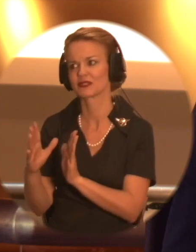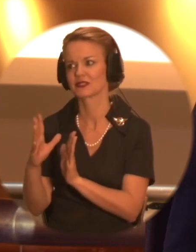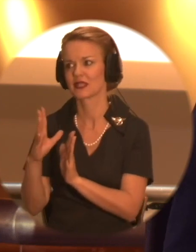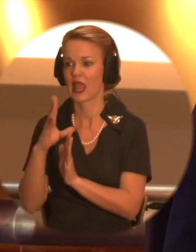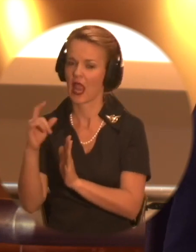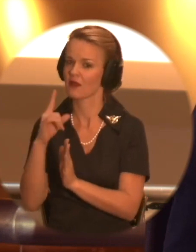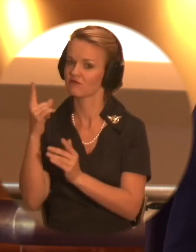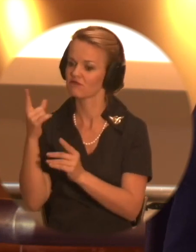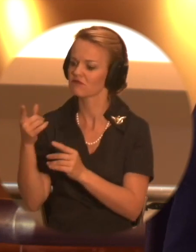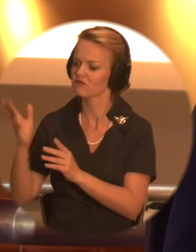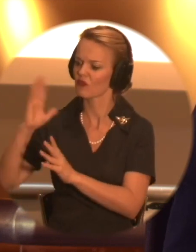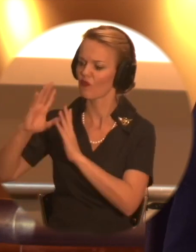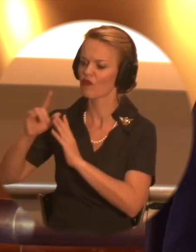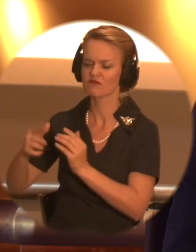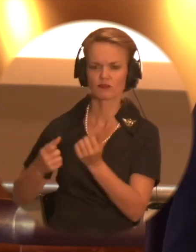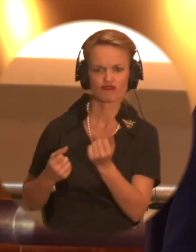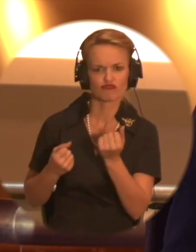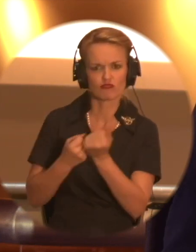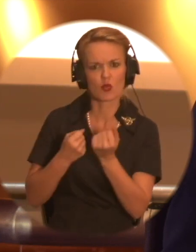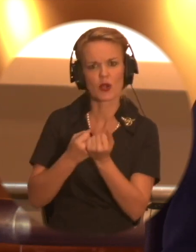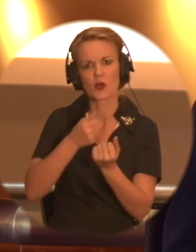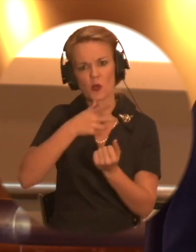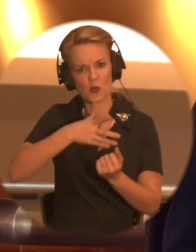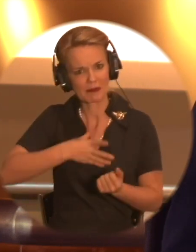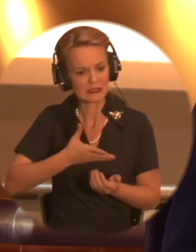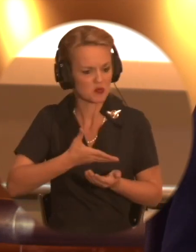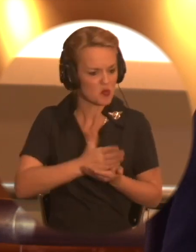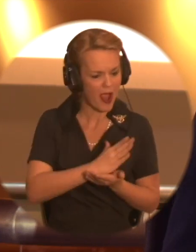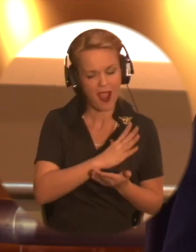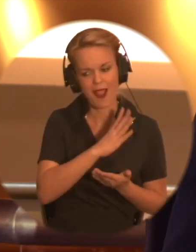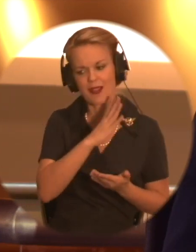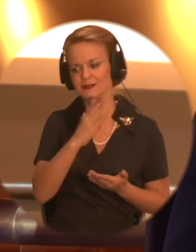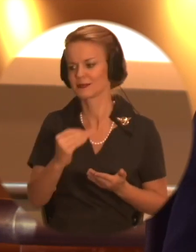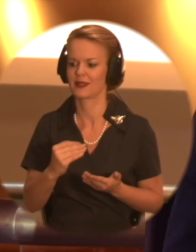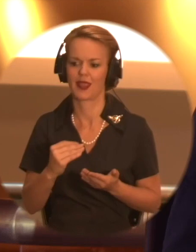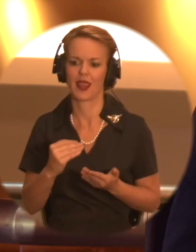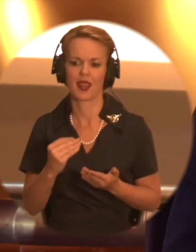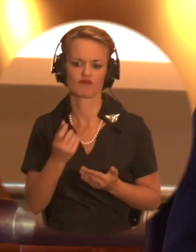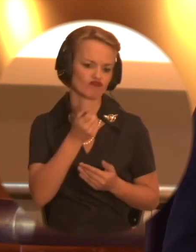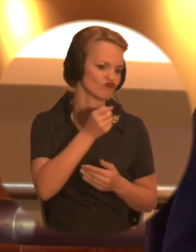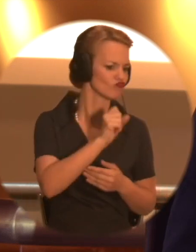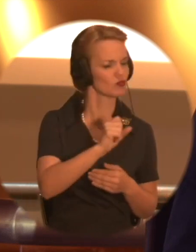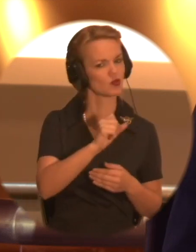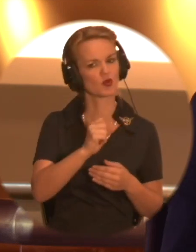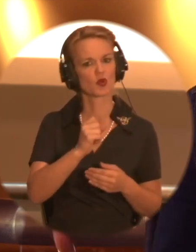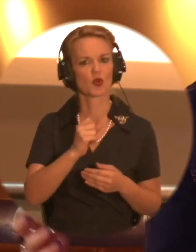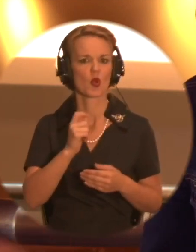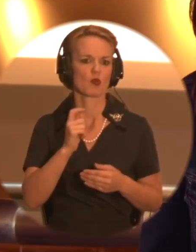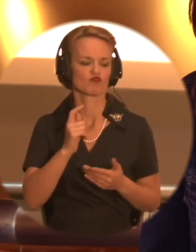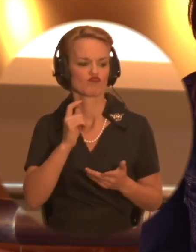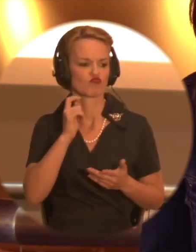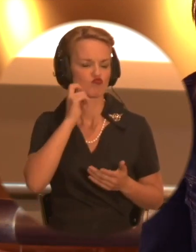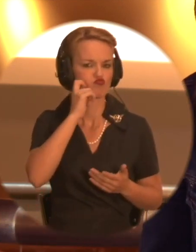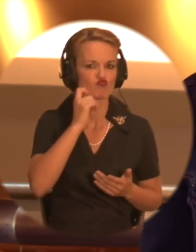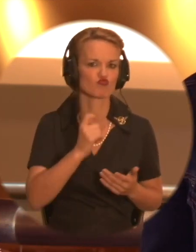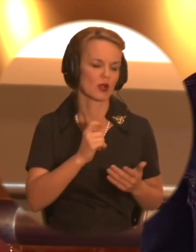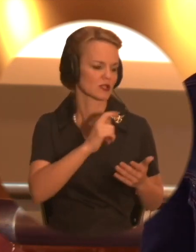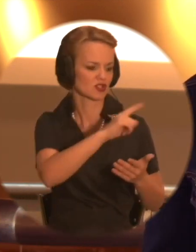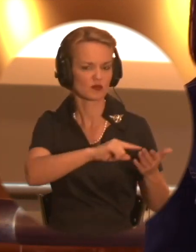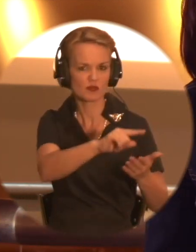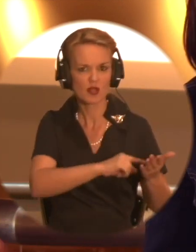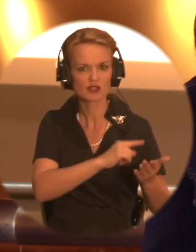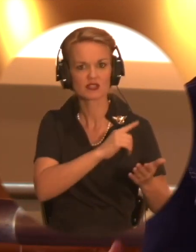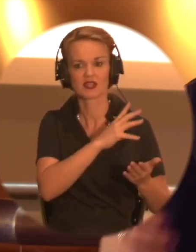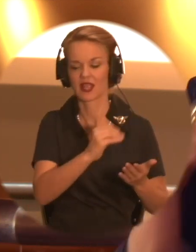women's rights and fighting racism by saying, I'm going to design this sign for free because you want to be the first